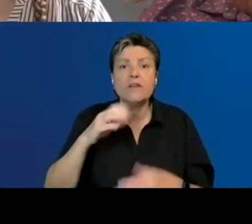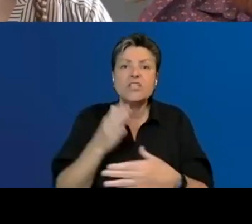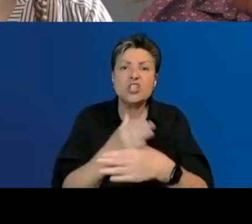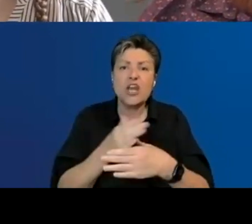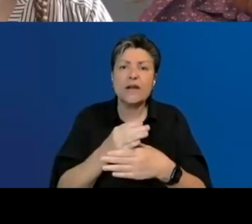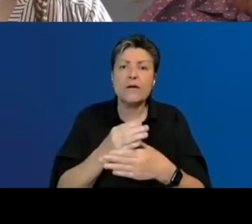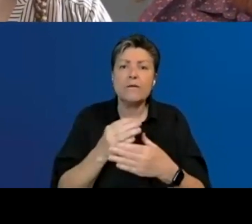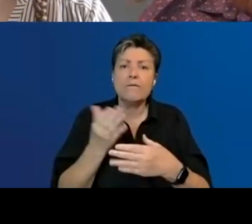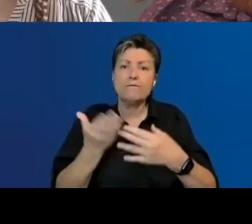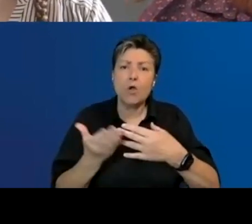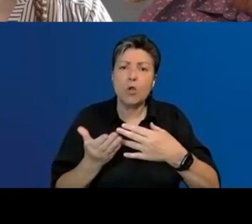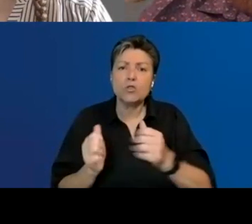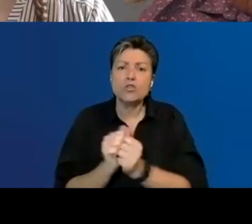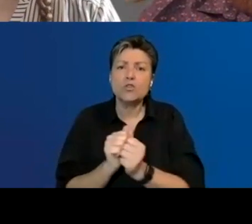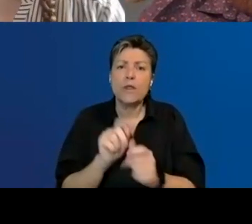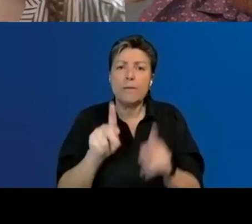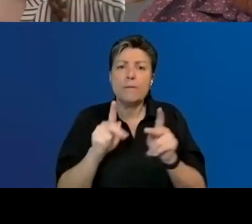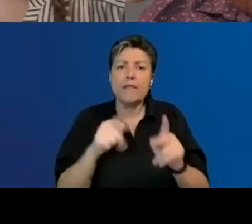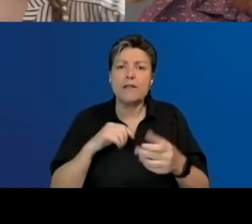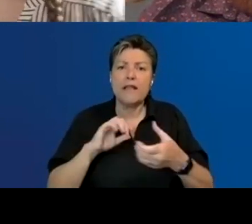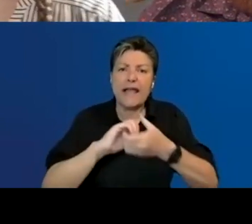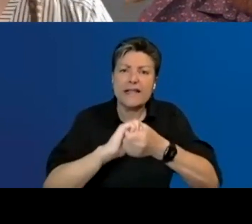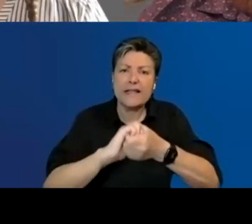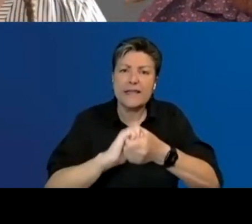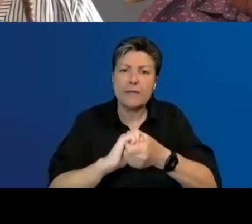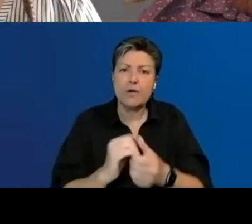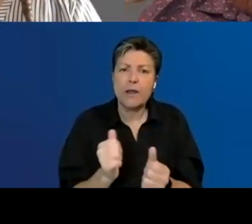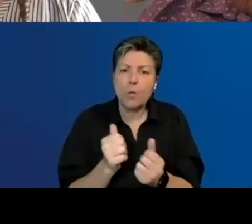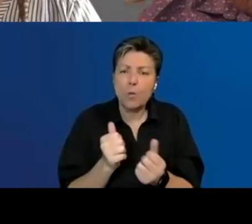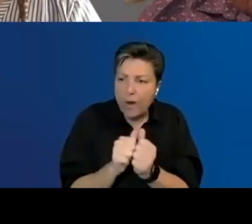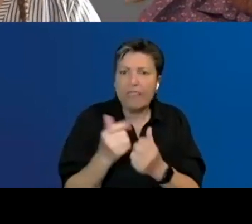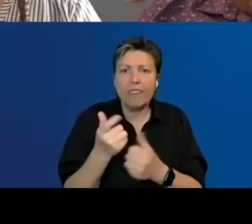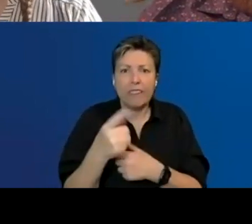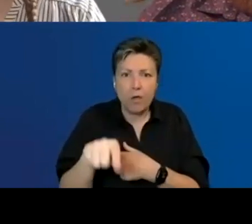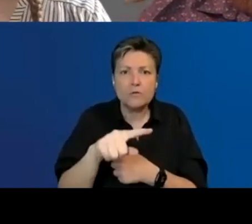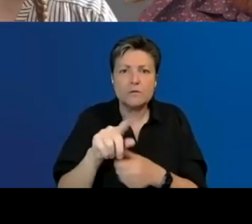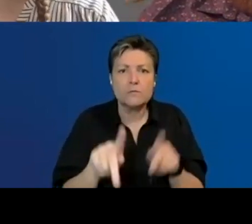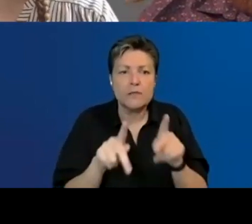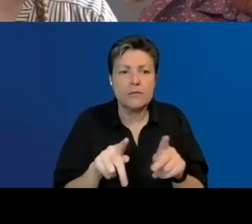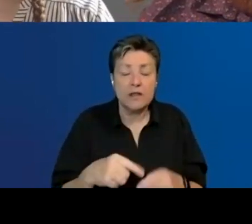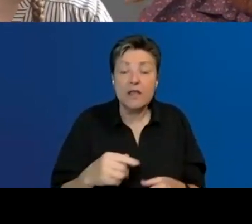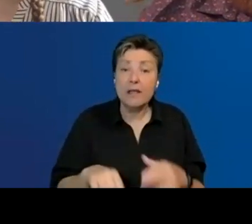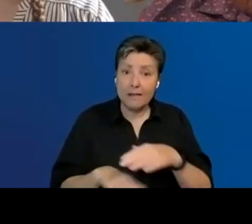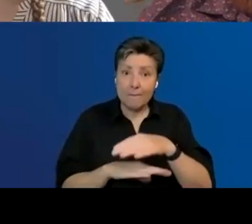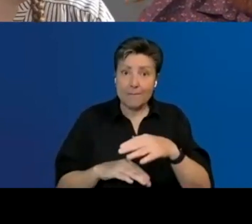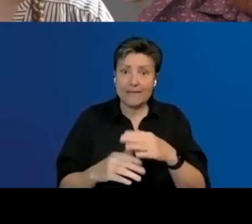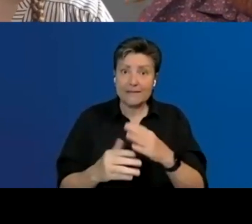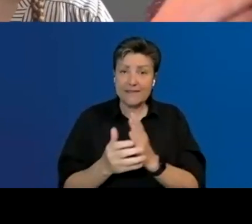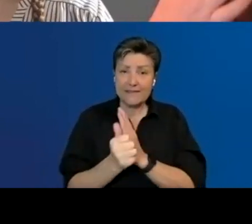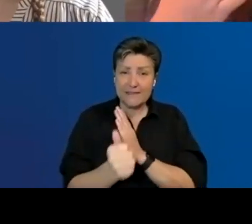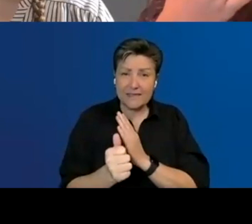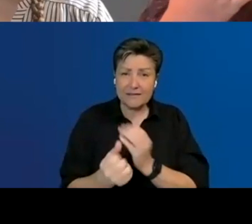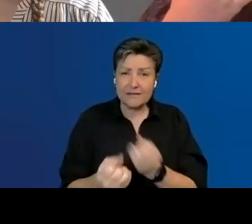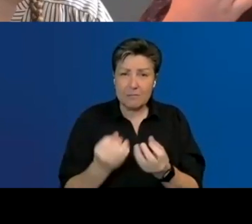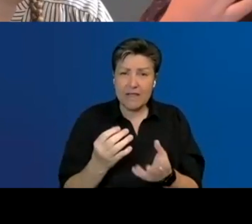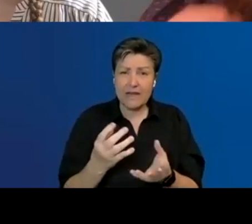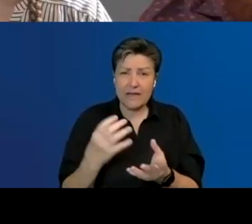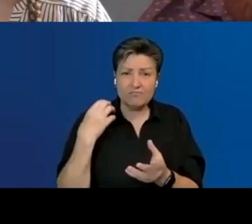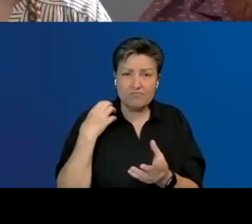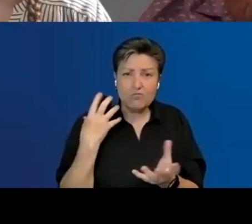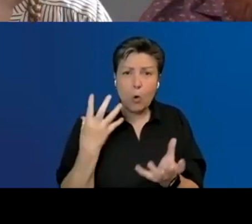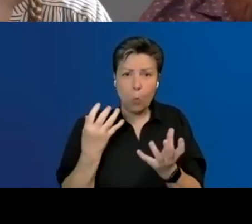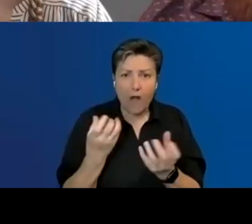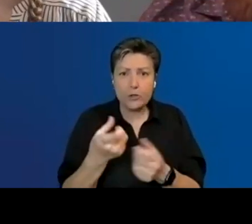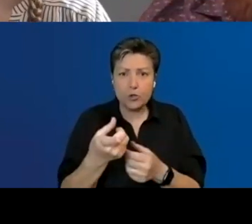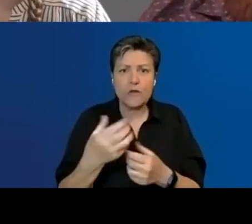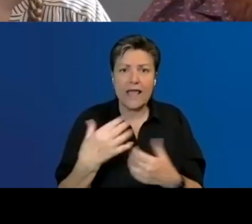And use that to demonstrate those like basic skills that a lot of jobs want you to have. Also, one